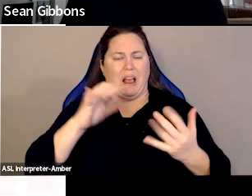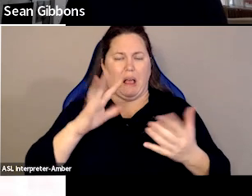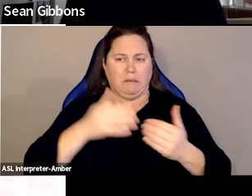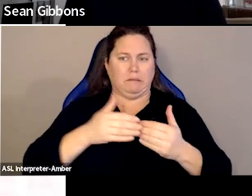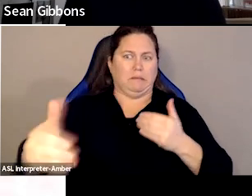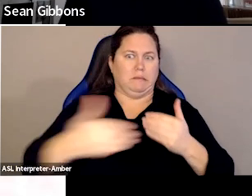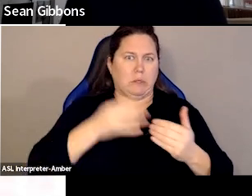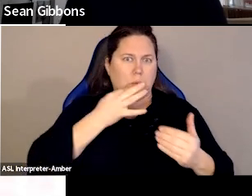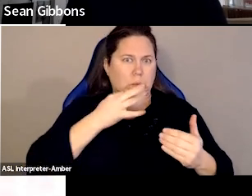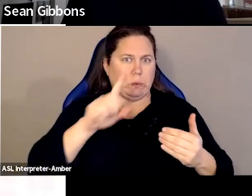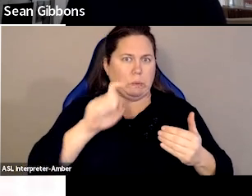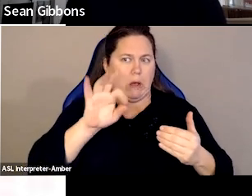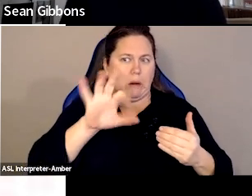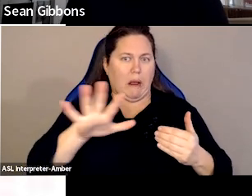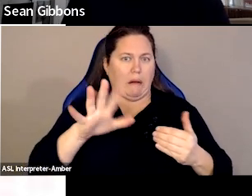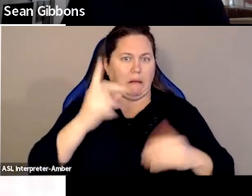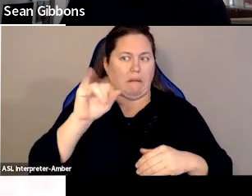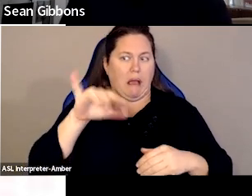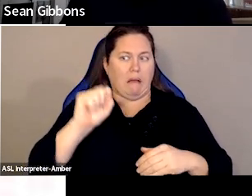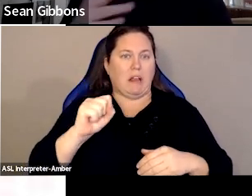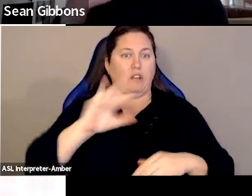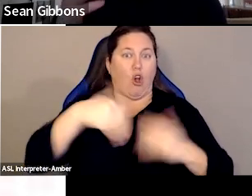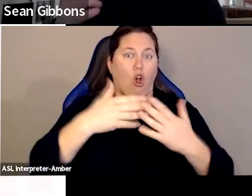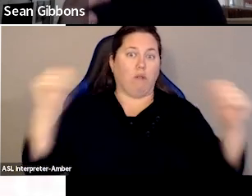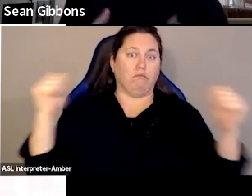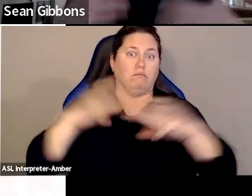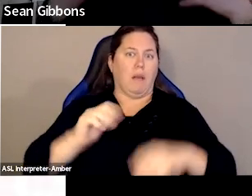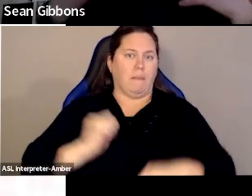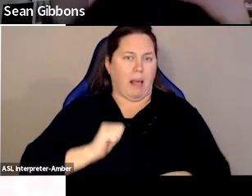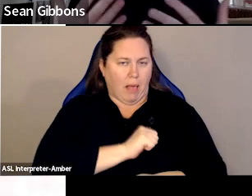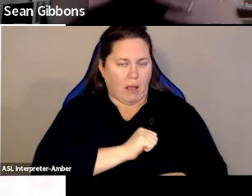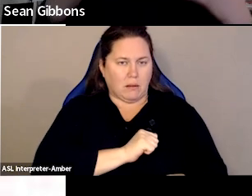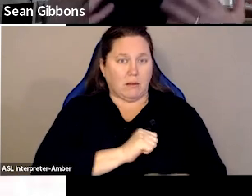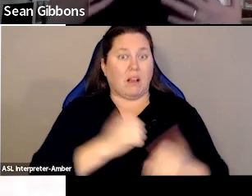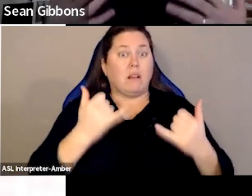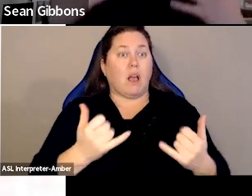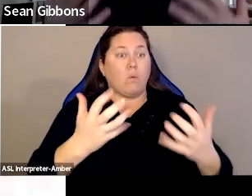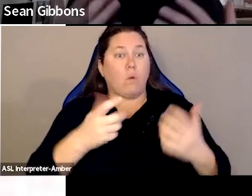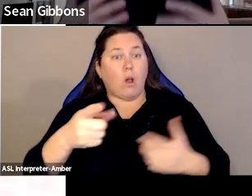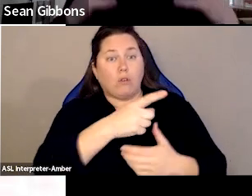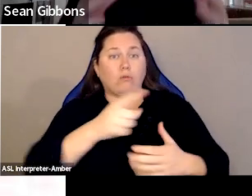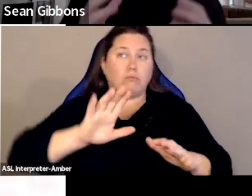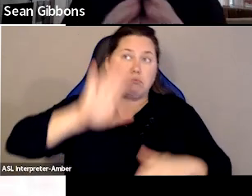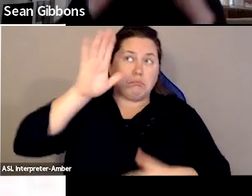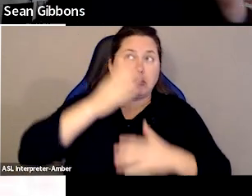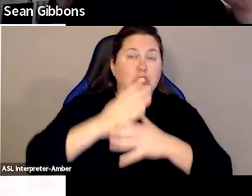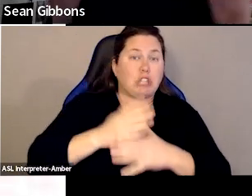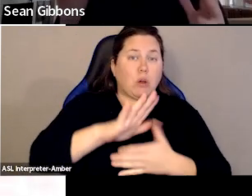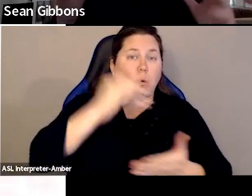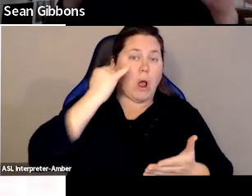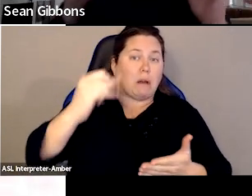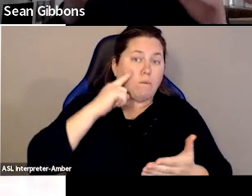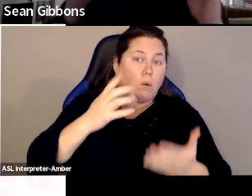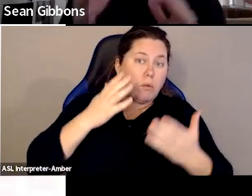before we're all come together down in Atlanta towards the end of September. Right now, what we're looking for is folks to share ideas for proposals, specifically